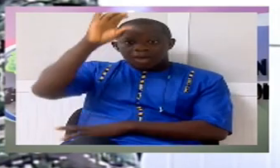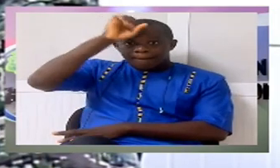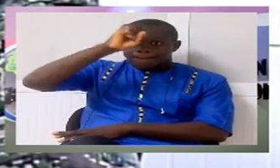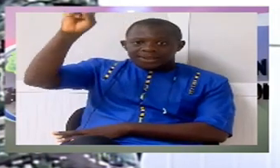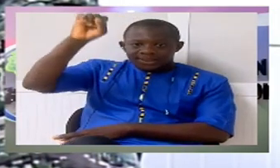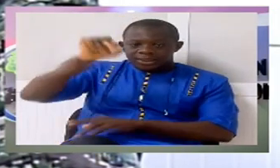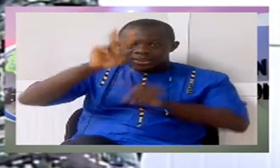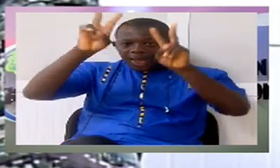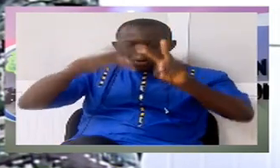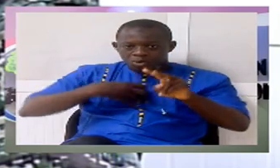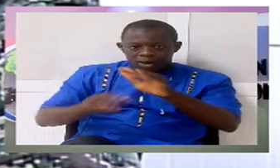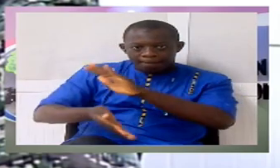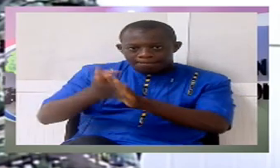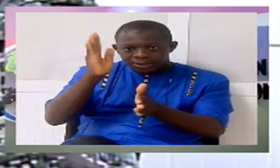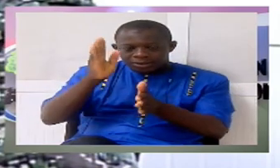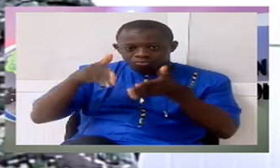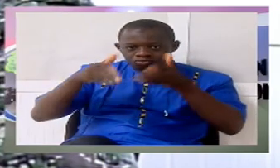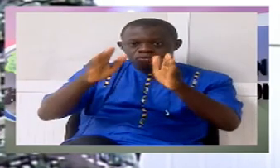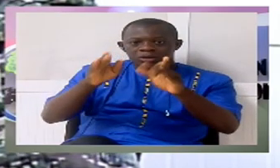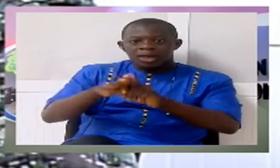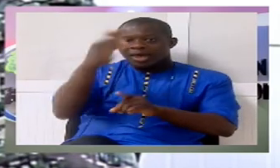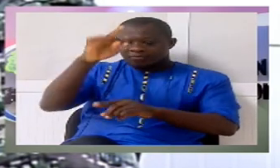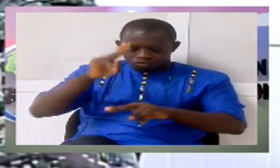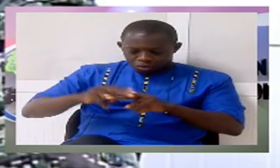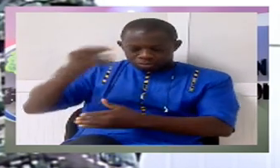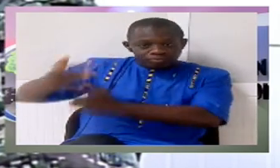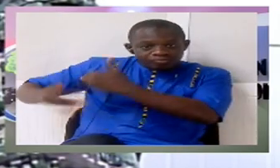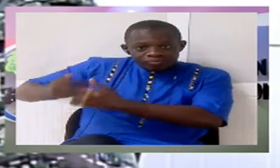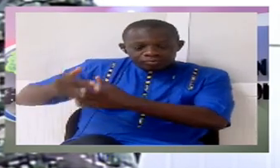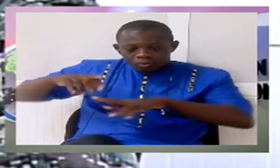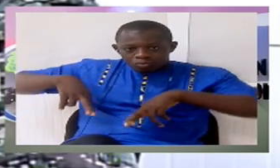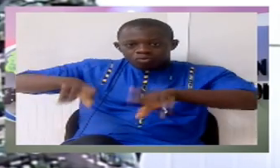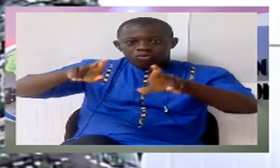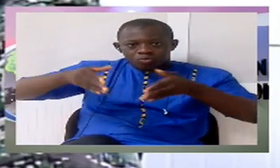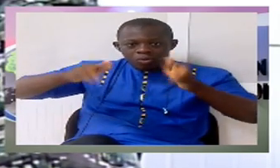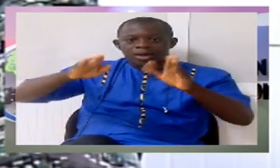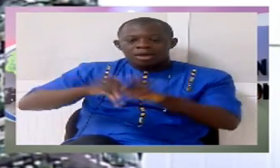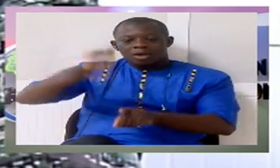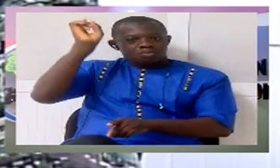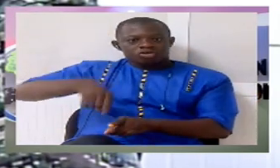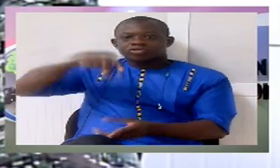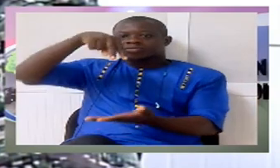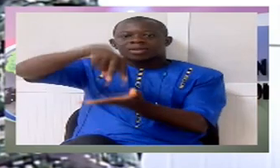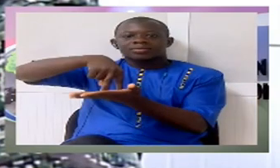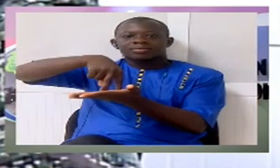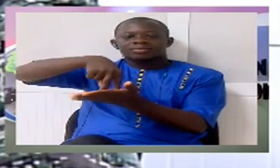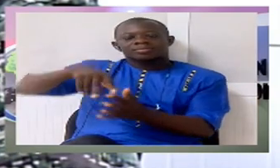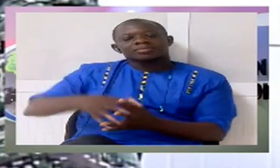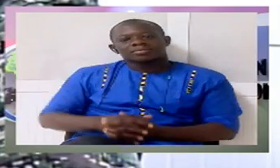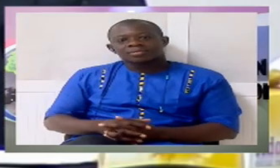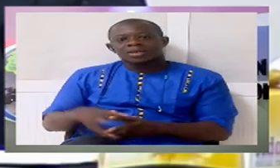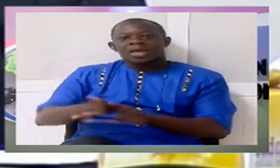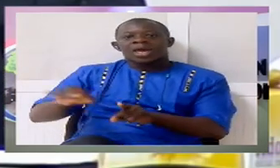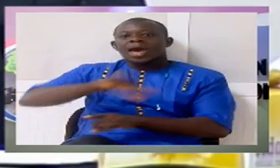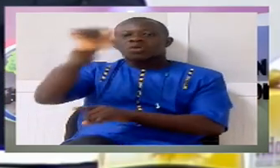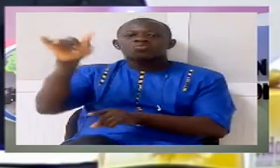When the president is passing, he finds you by the side of the road, you should stand up. And which